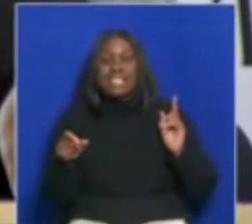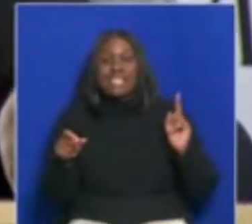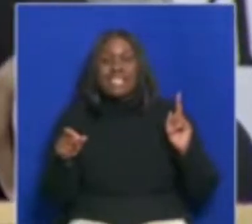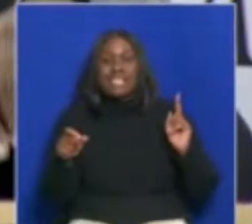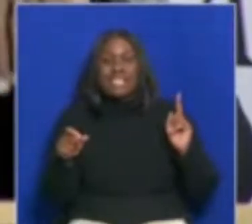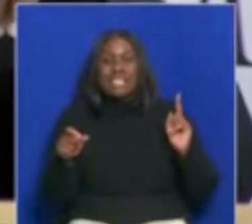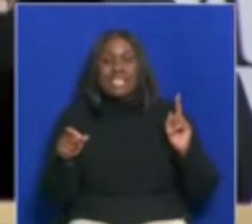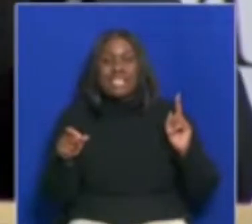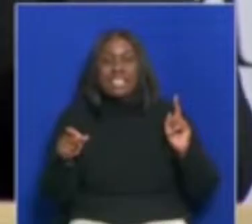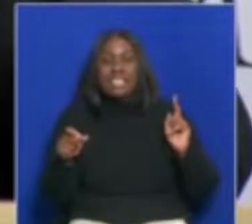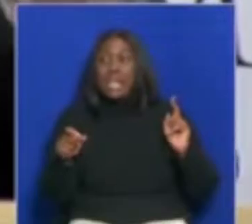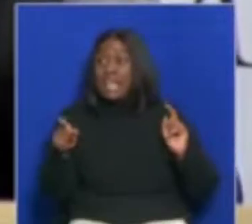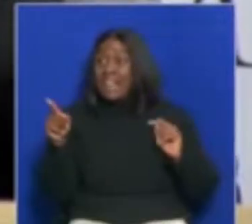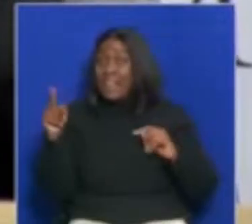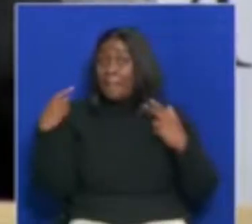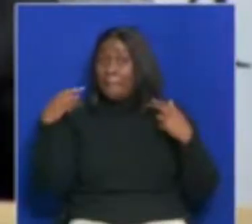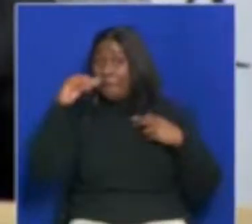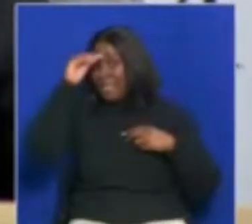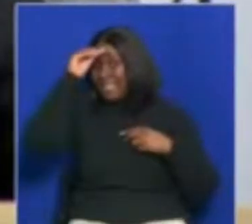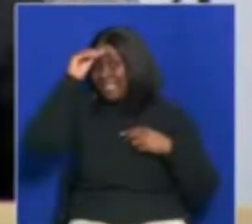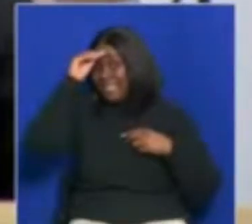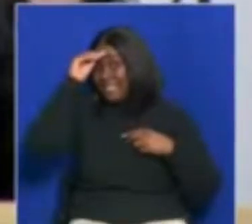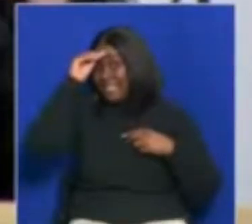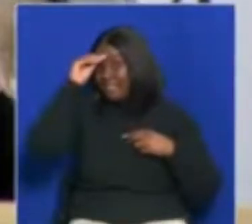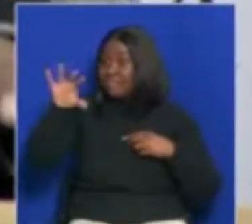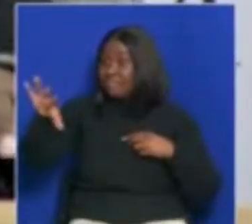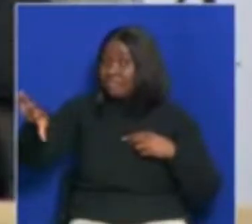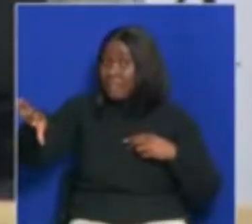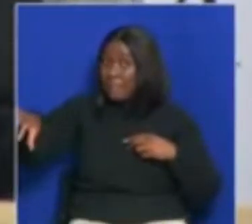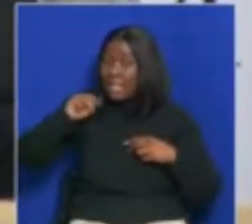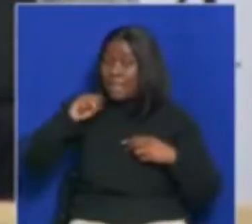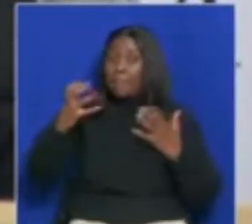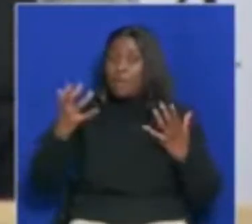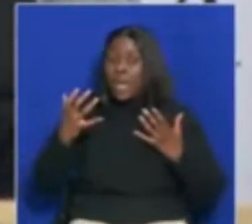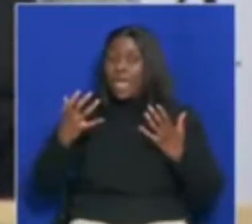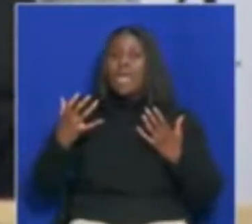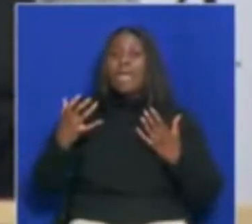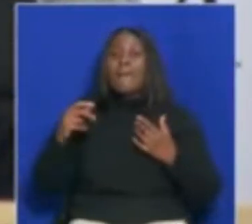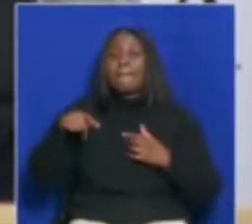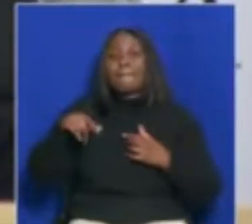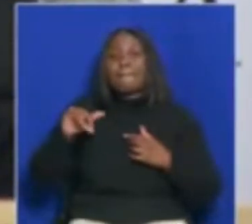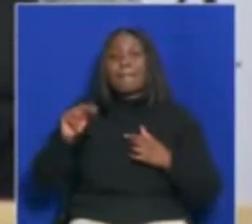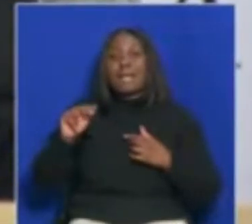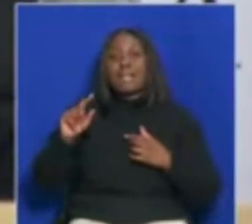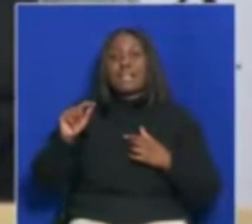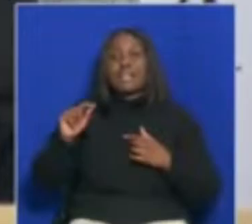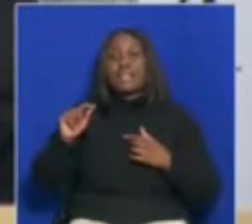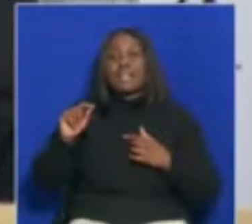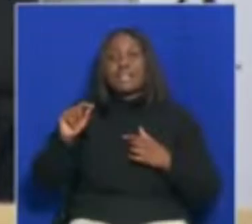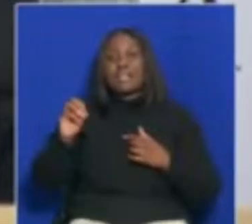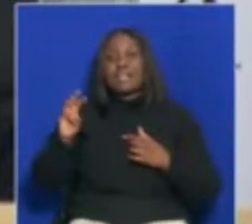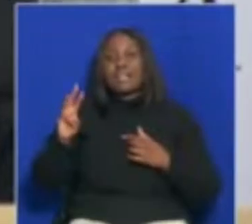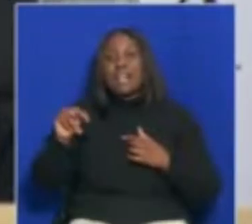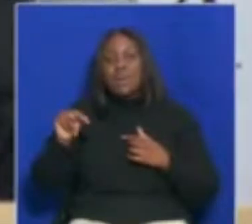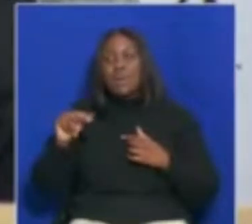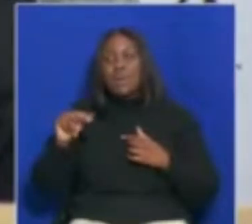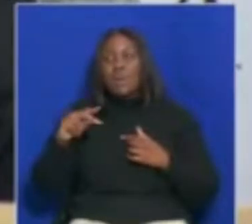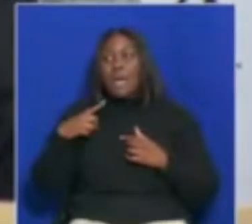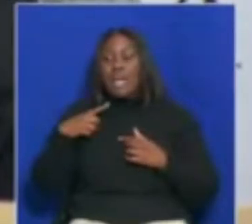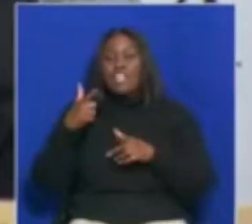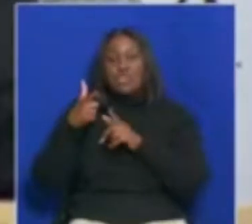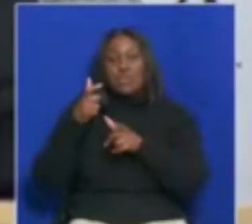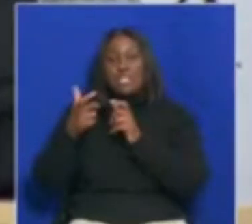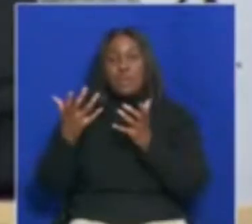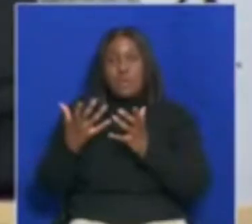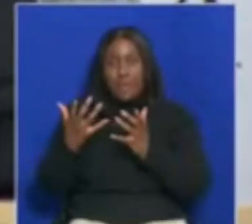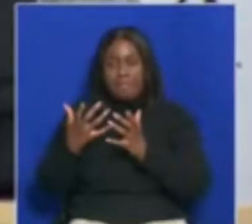police in Pinetown. They picked him up for a shooting that happened at Greenwood Park. And when they